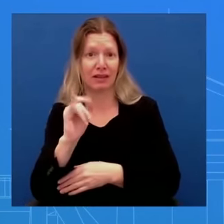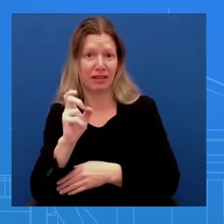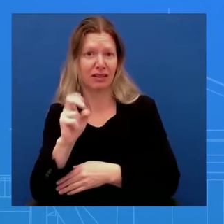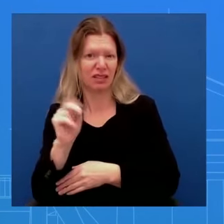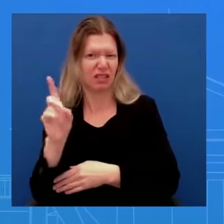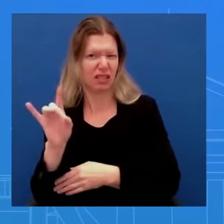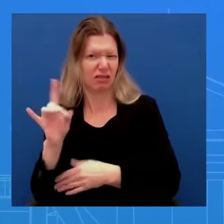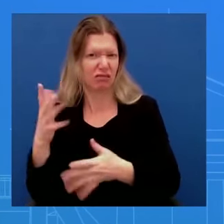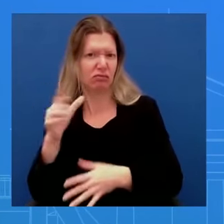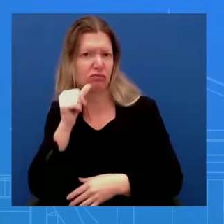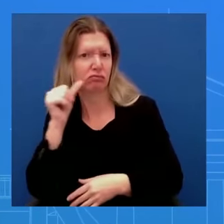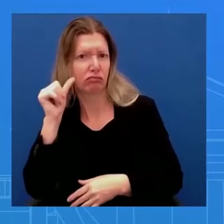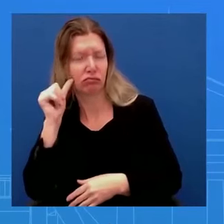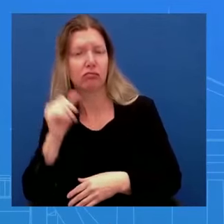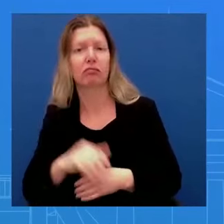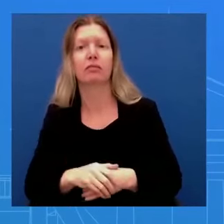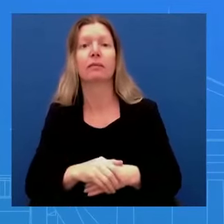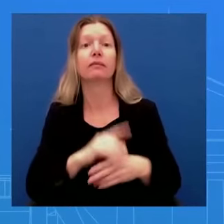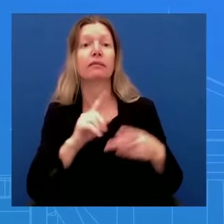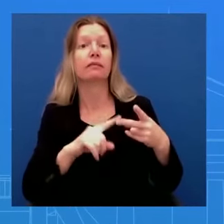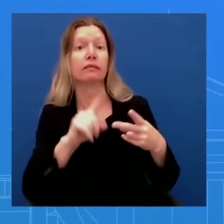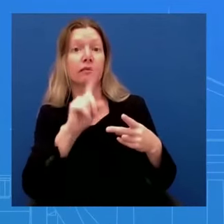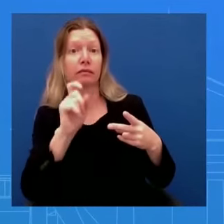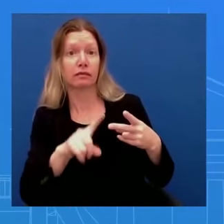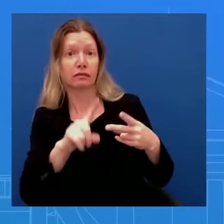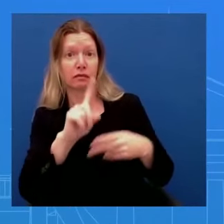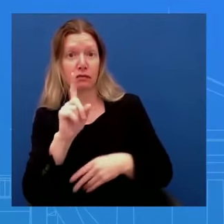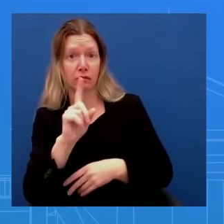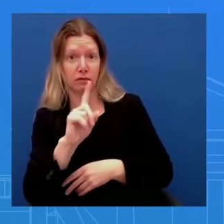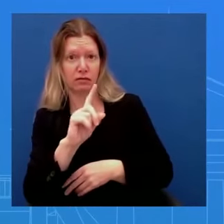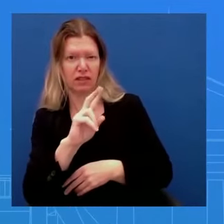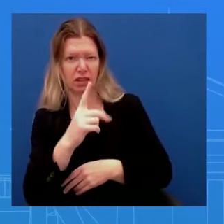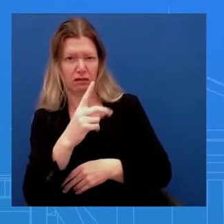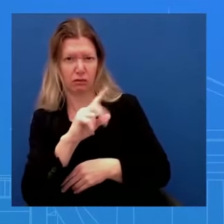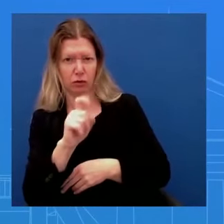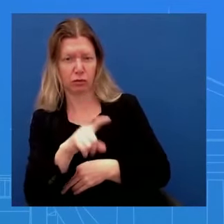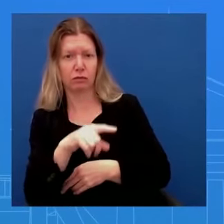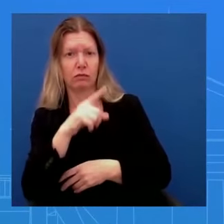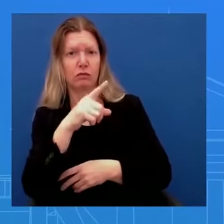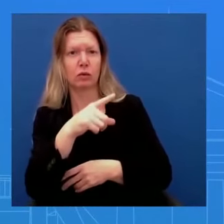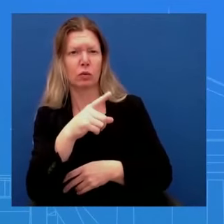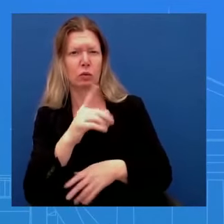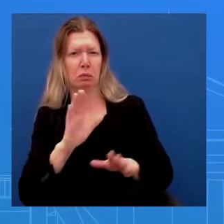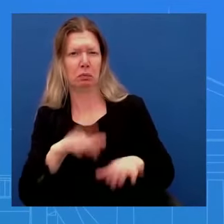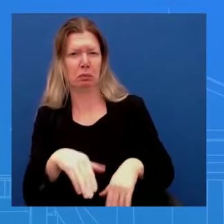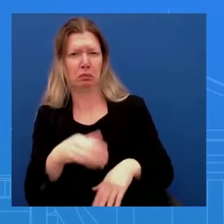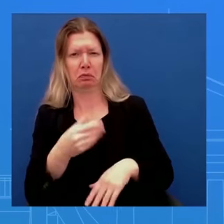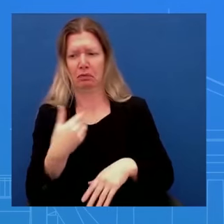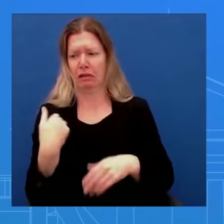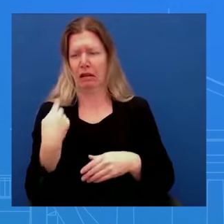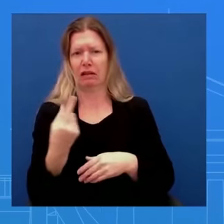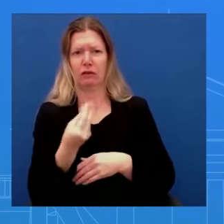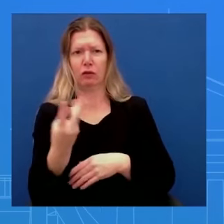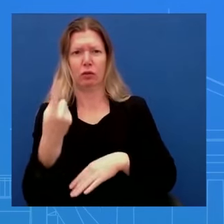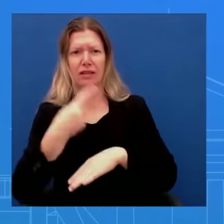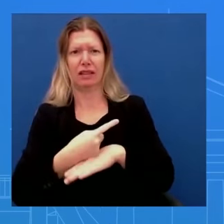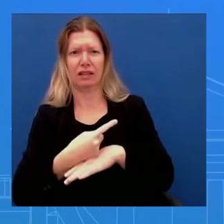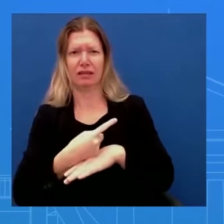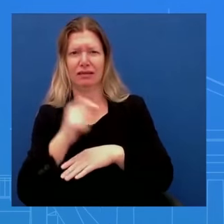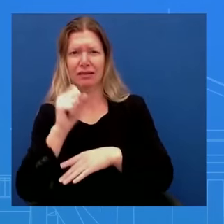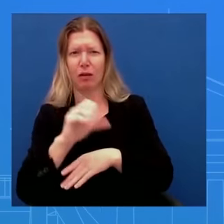you dismissed a few days ago the case that brought by South Africa against Israel at the ICJ. Did you